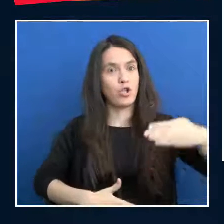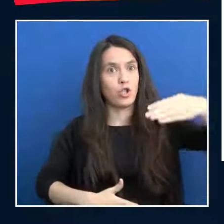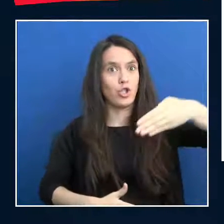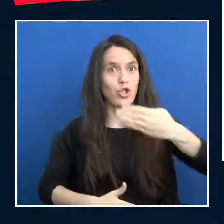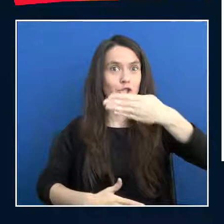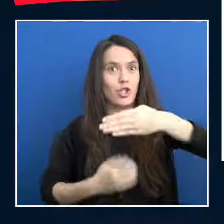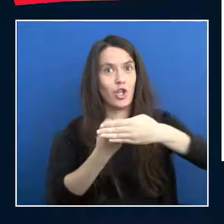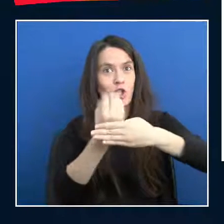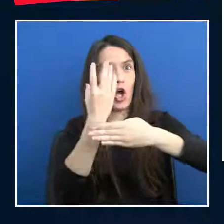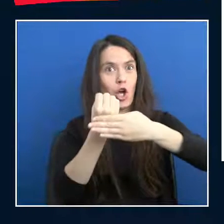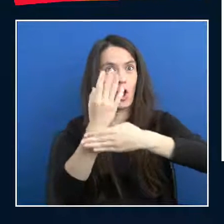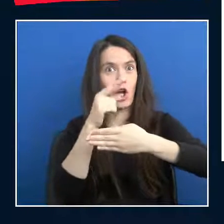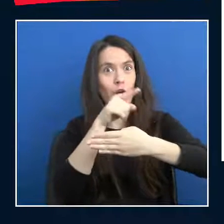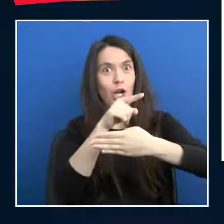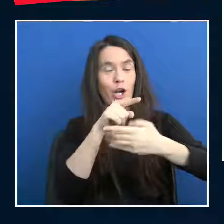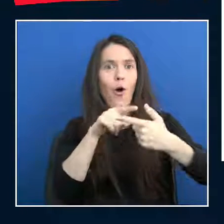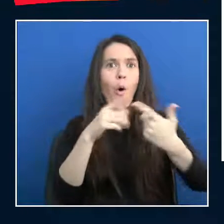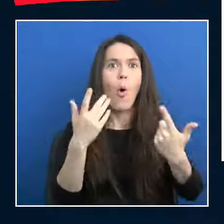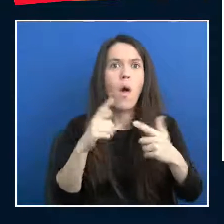Swarm or Kubernetes?